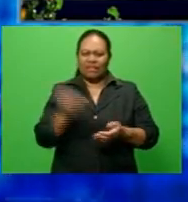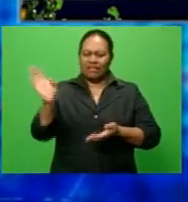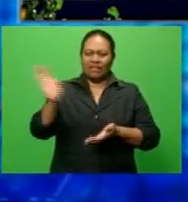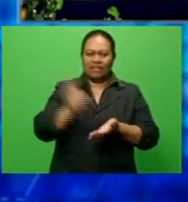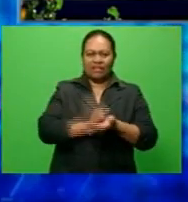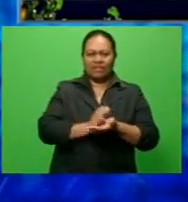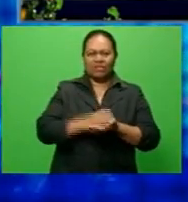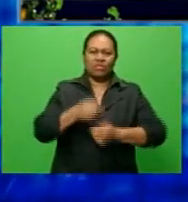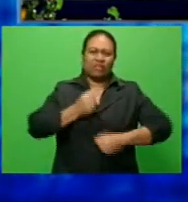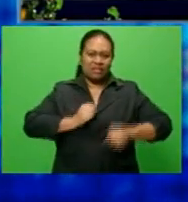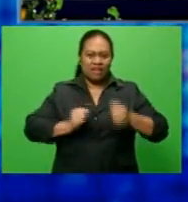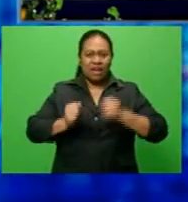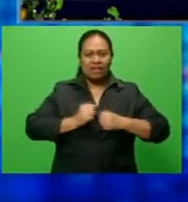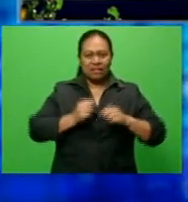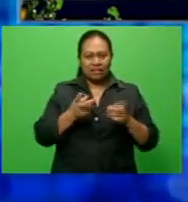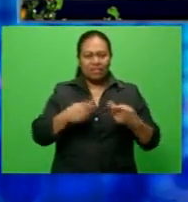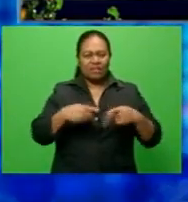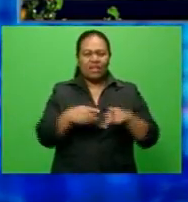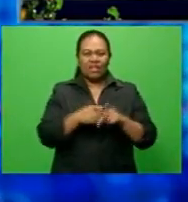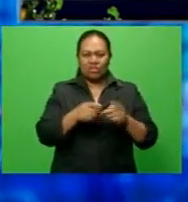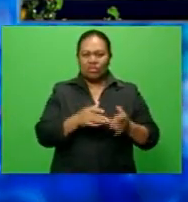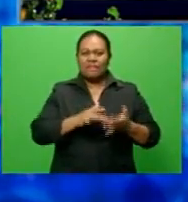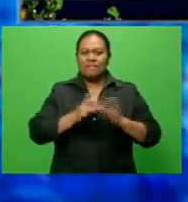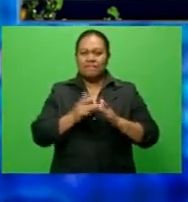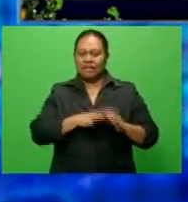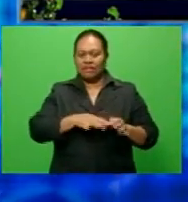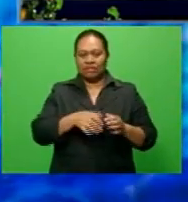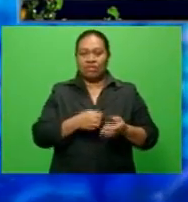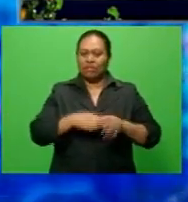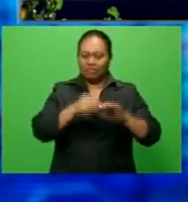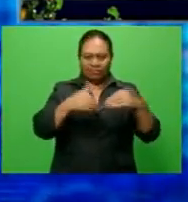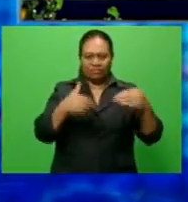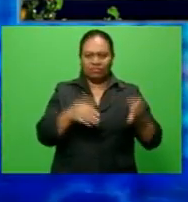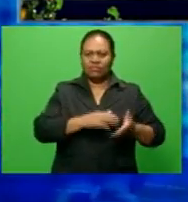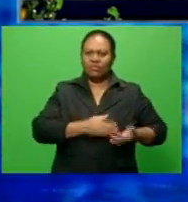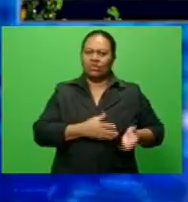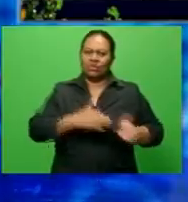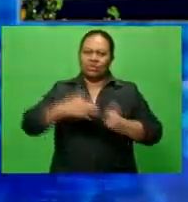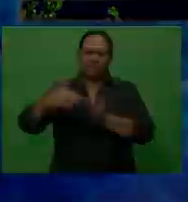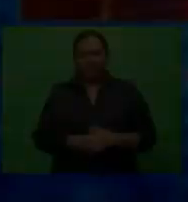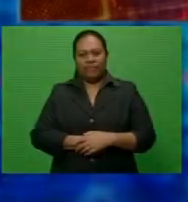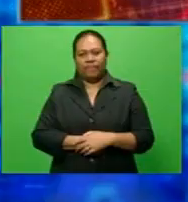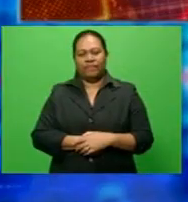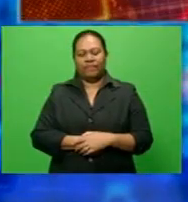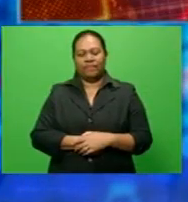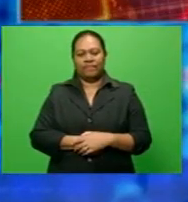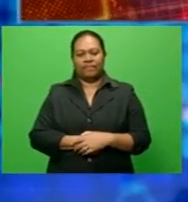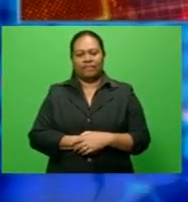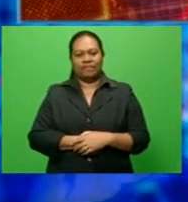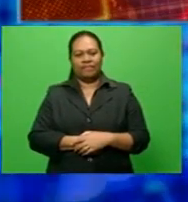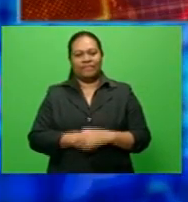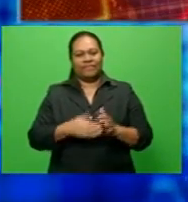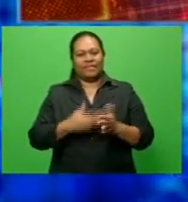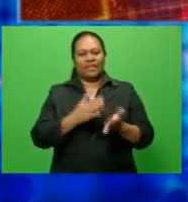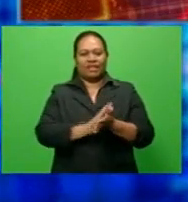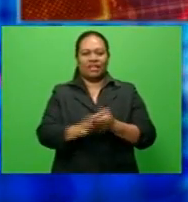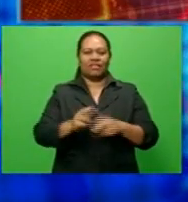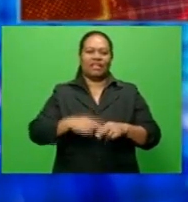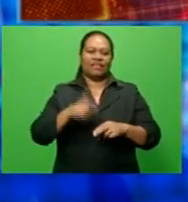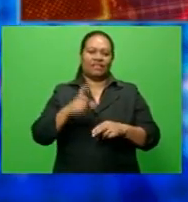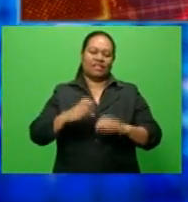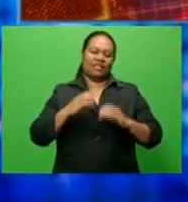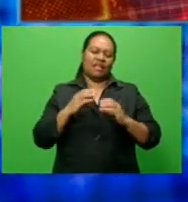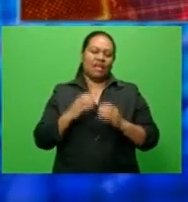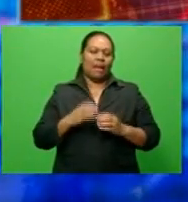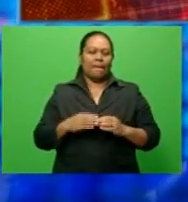struggling Postal Service for mail-in voting, warning states of potentially significant delays. Sanifa from HFC Bank joins us now